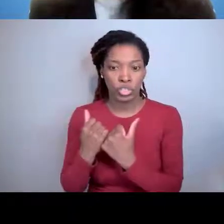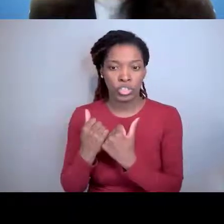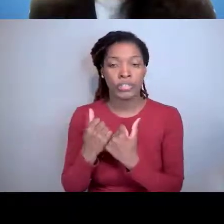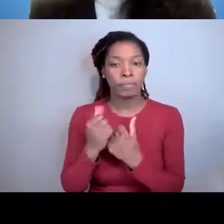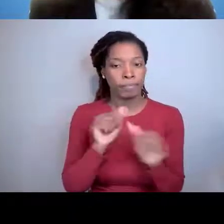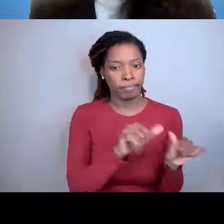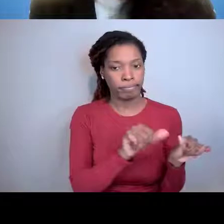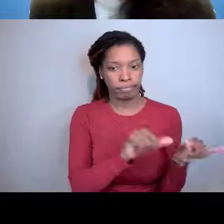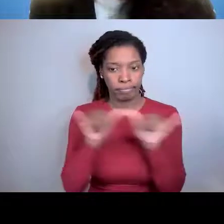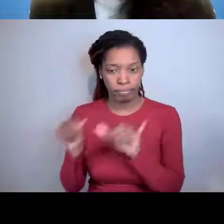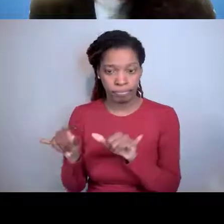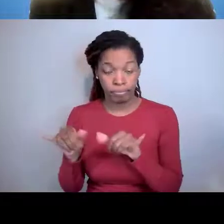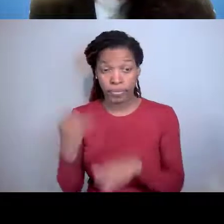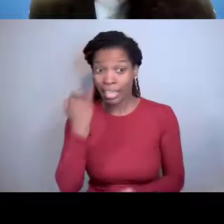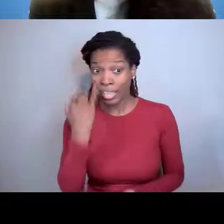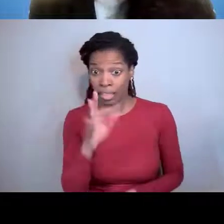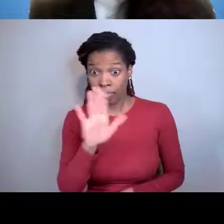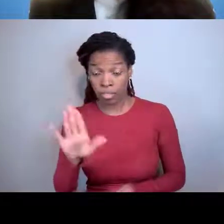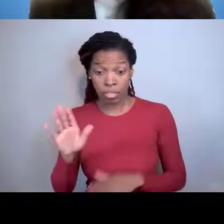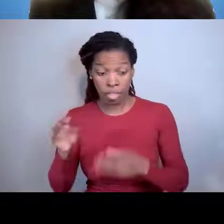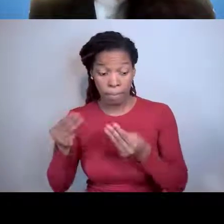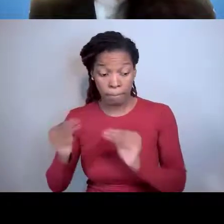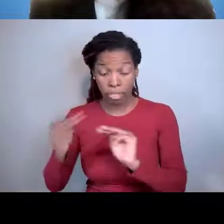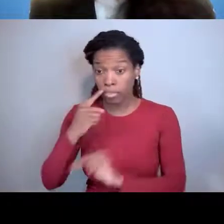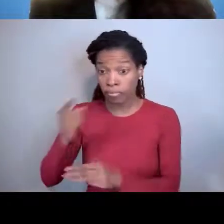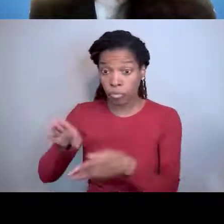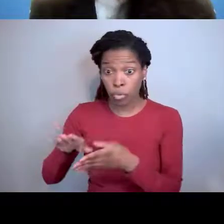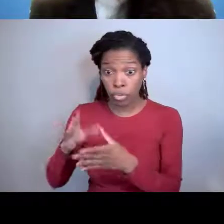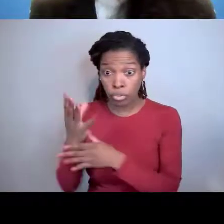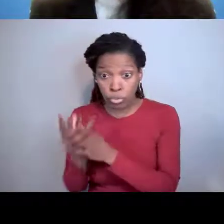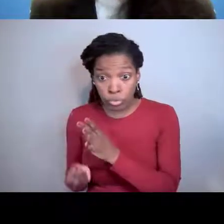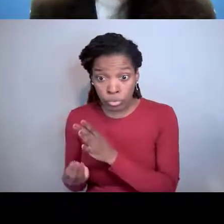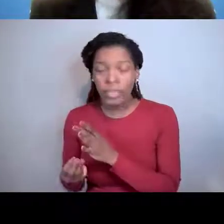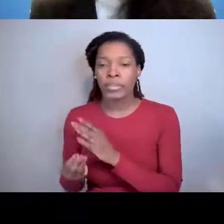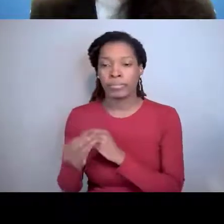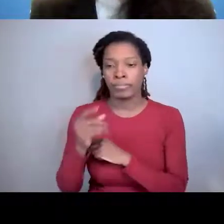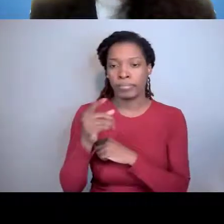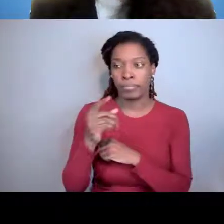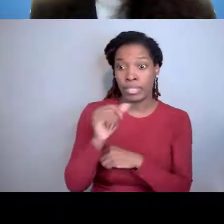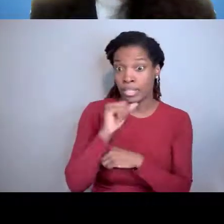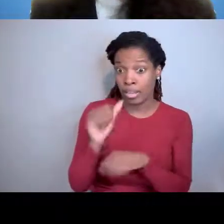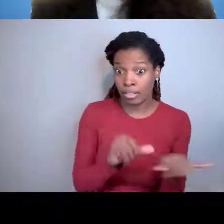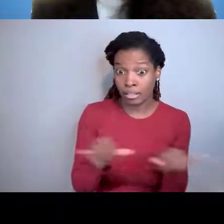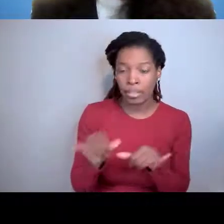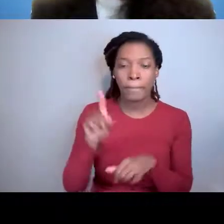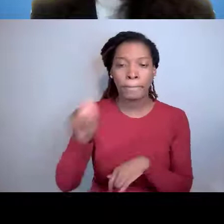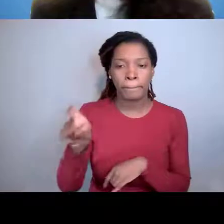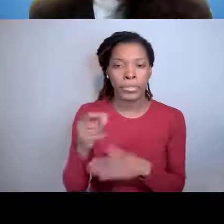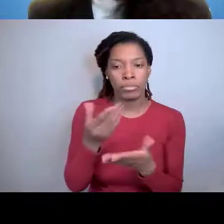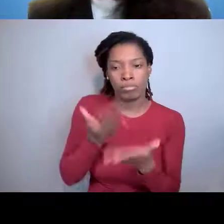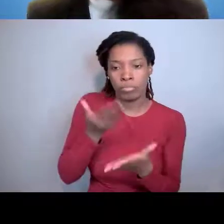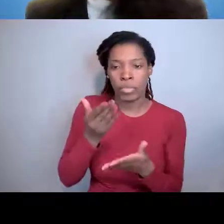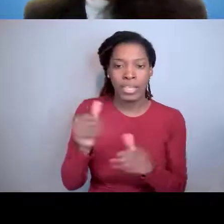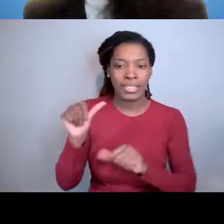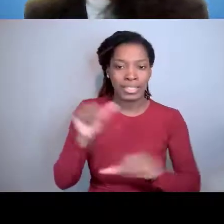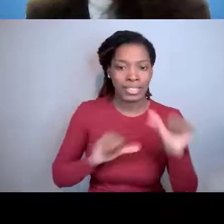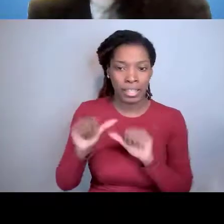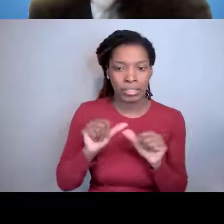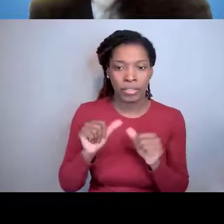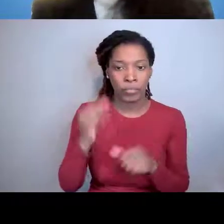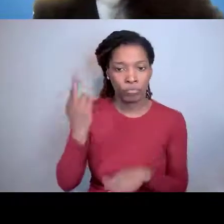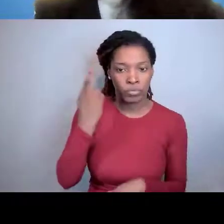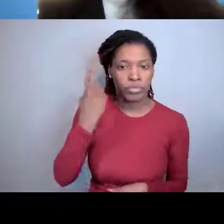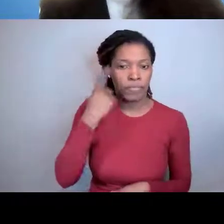with the euthanasia guidelines, investigator must provide scientific justification for deviating from these